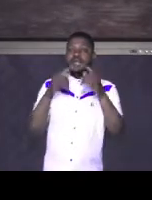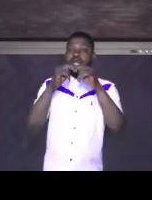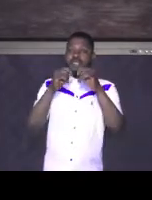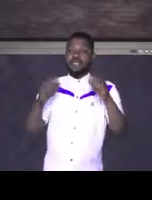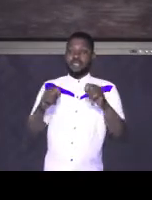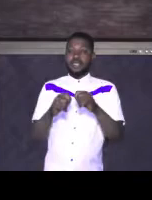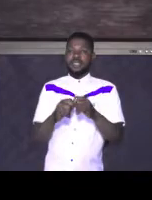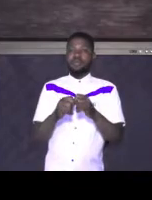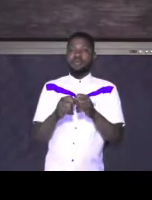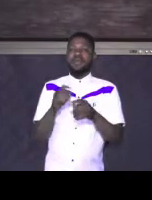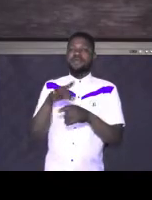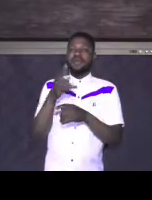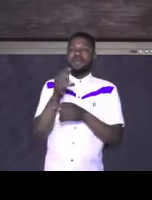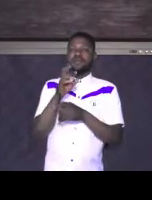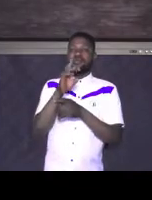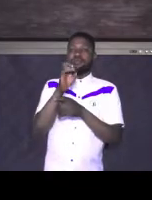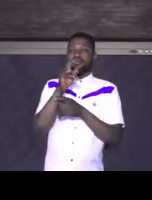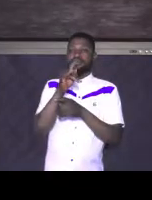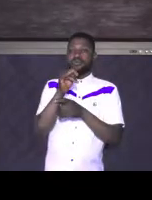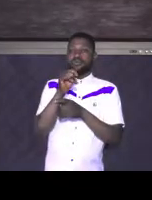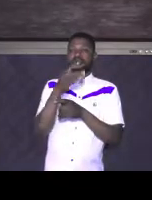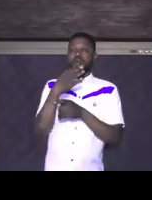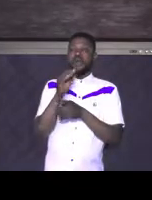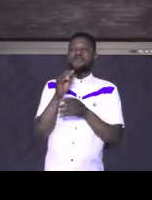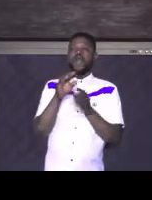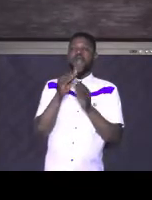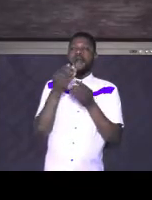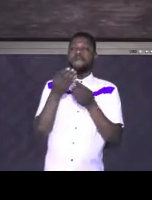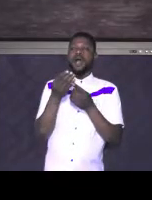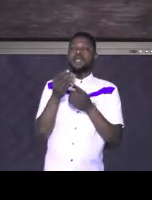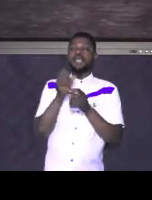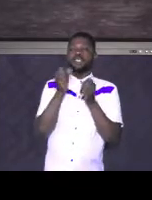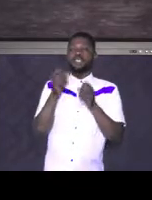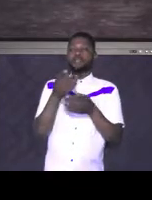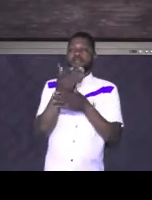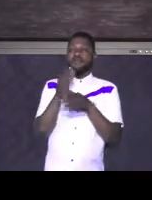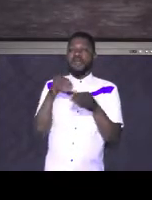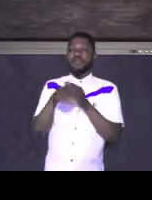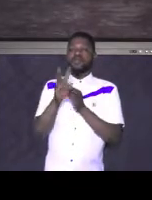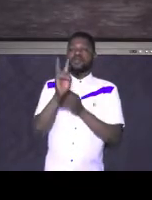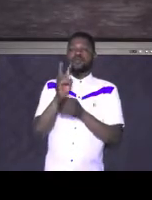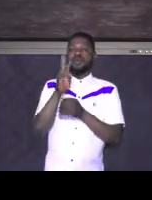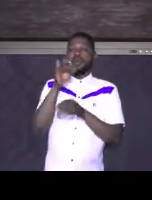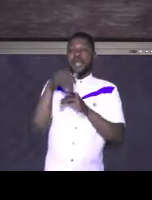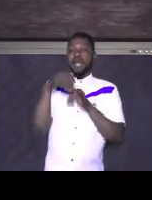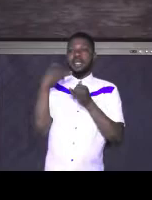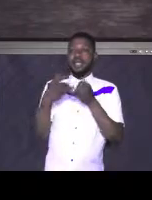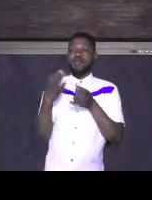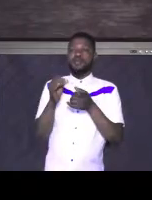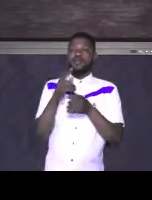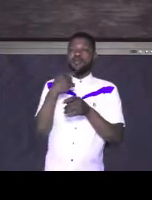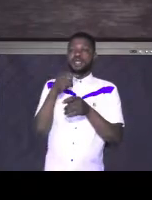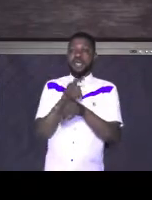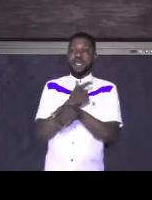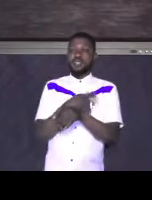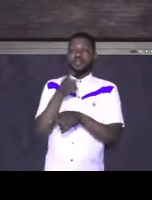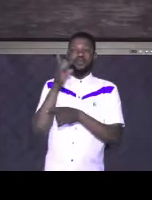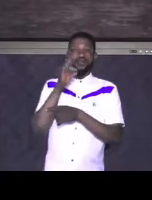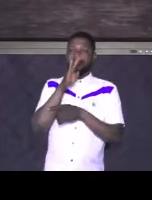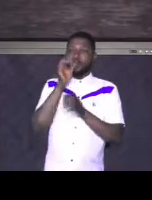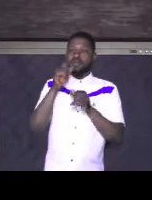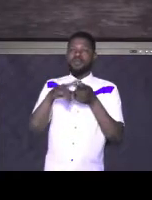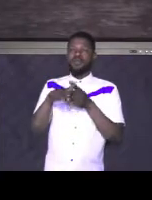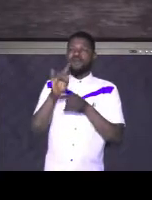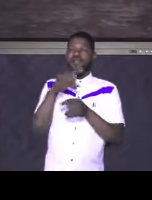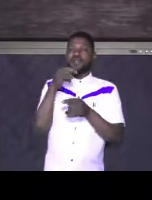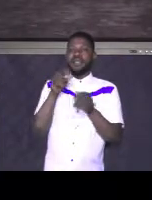trapezoid via the root of compound shapes. We will divide it into two. But then by the end of the lesson, you should be able to find